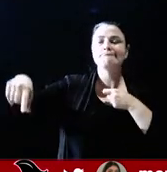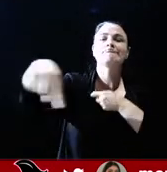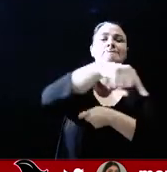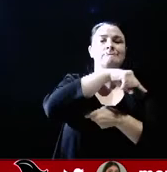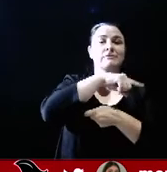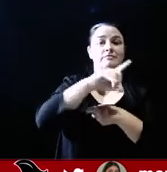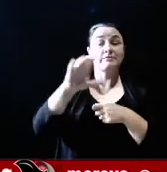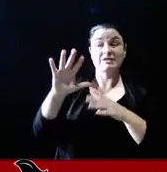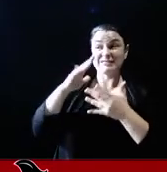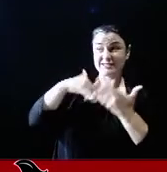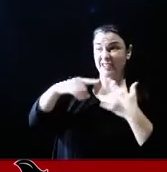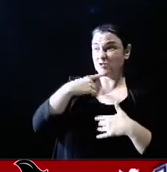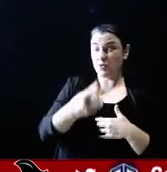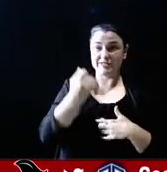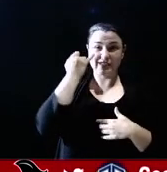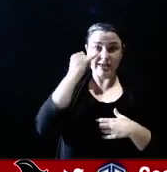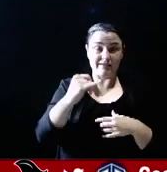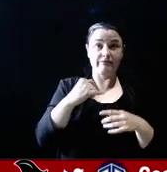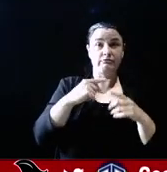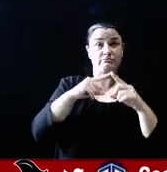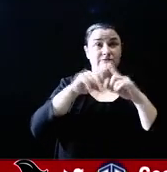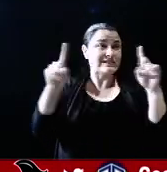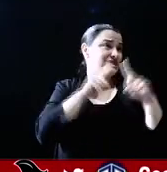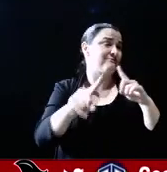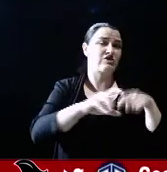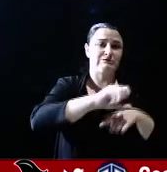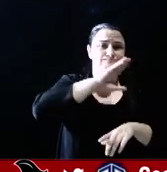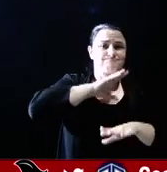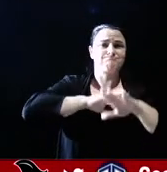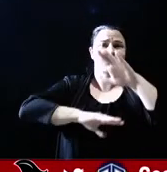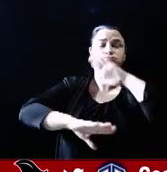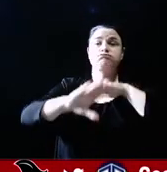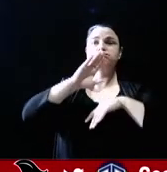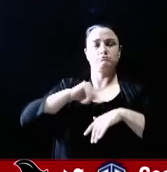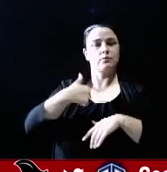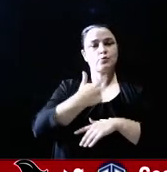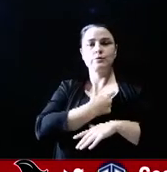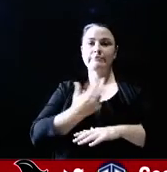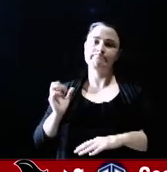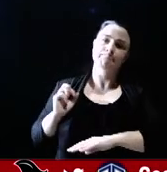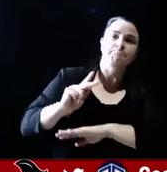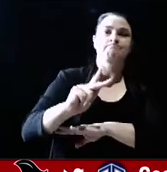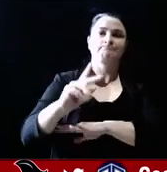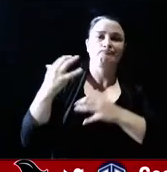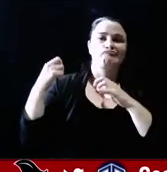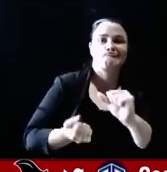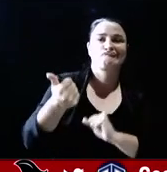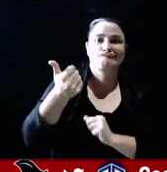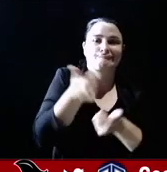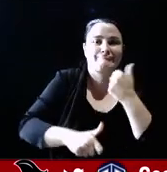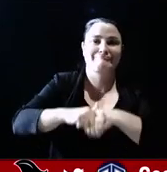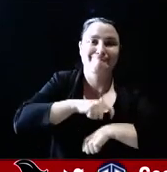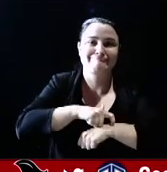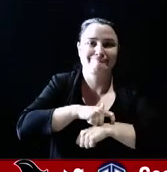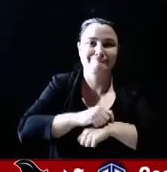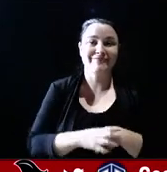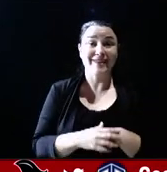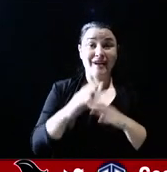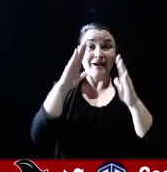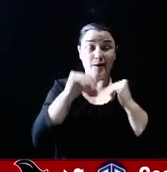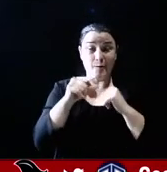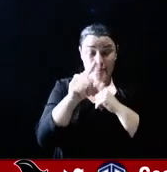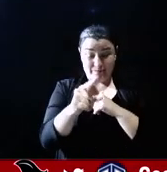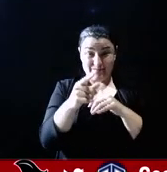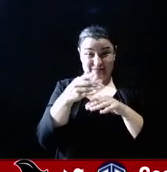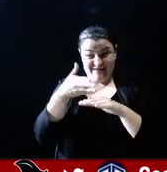in the face of adversity, we've been able to bounce back even stronger each time. I hope you all take these lessons you've learned in and out of the